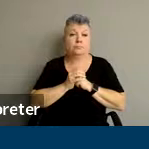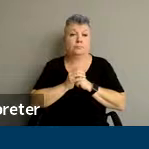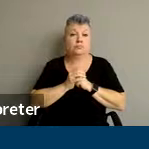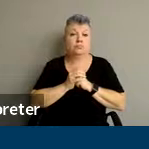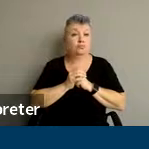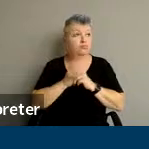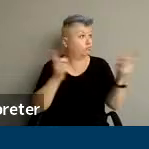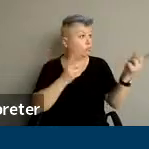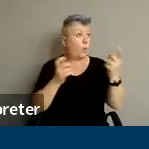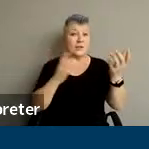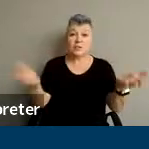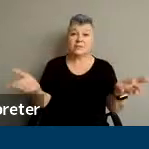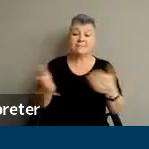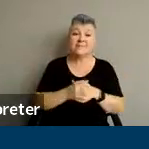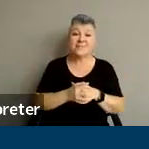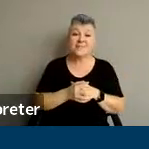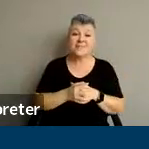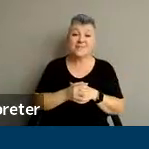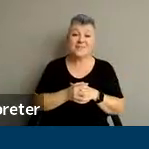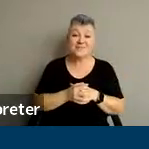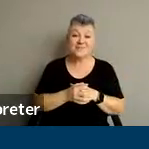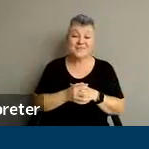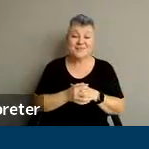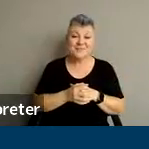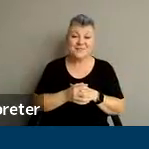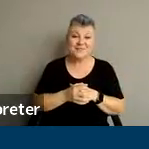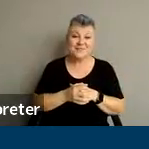What questions may you have?